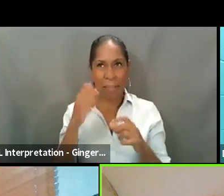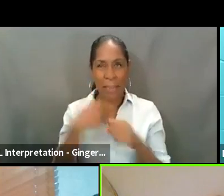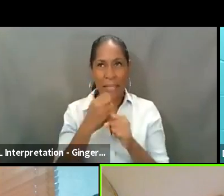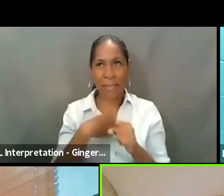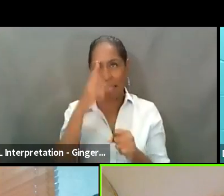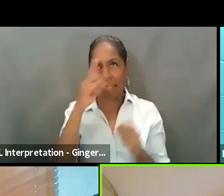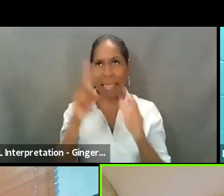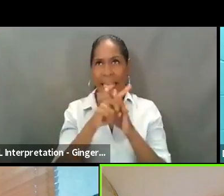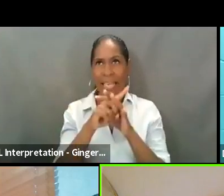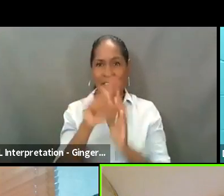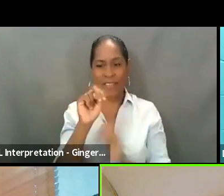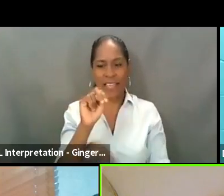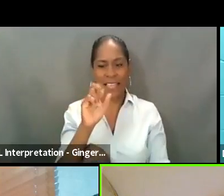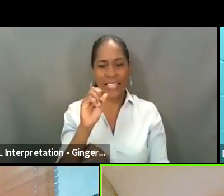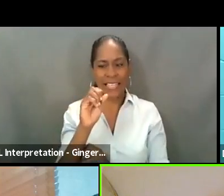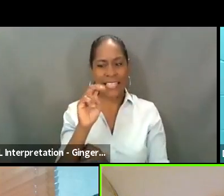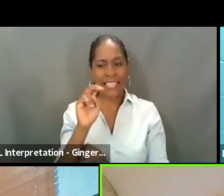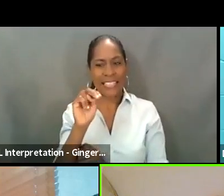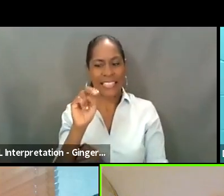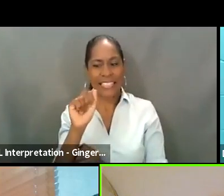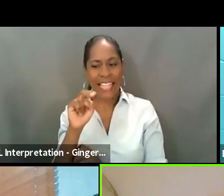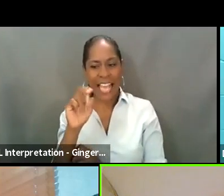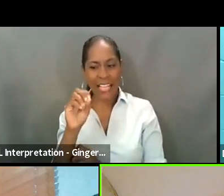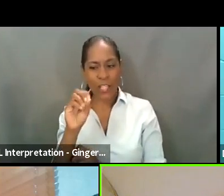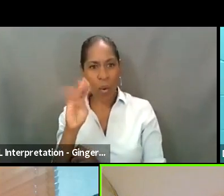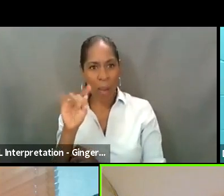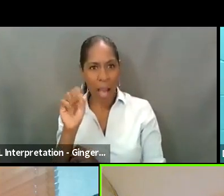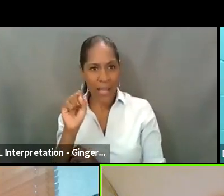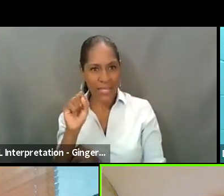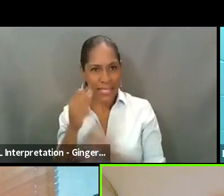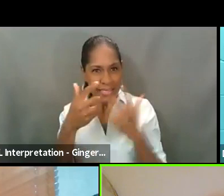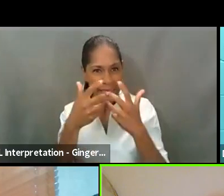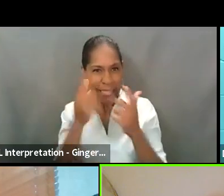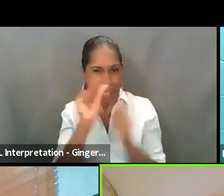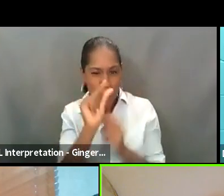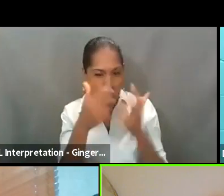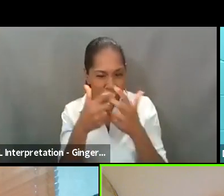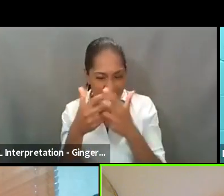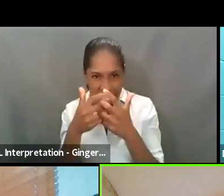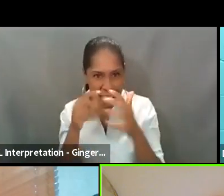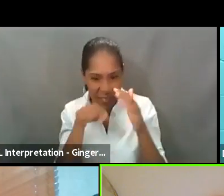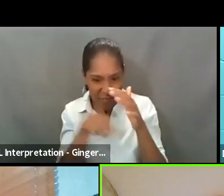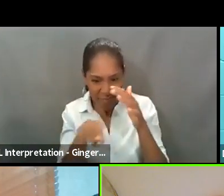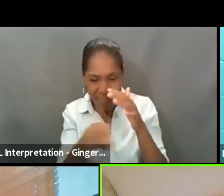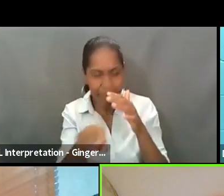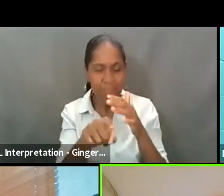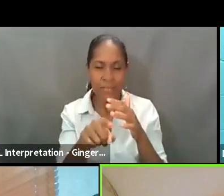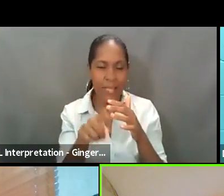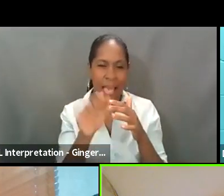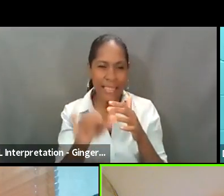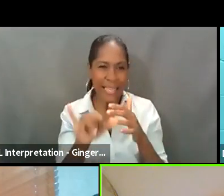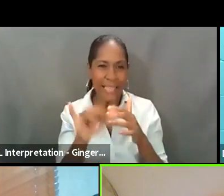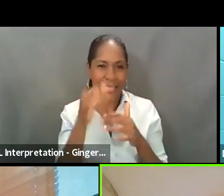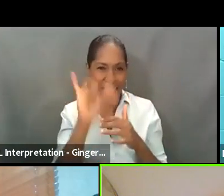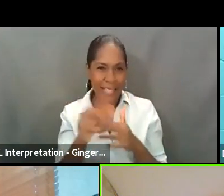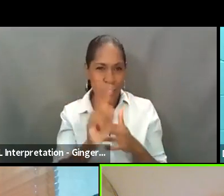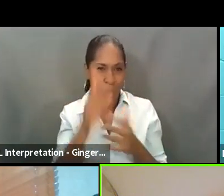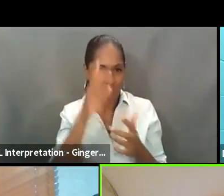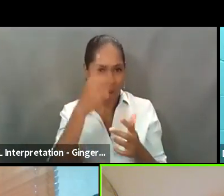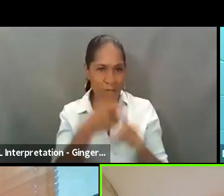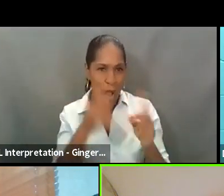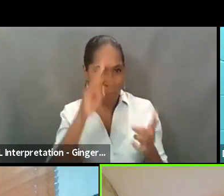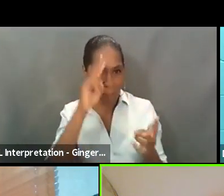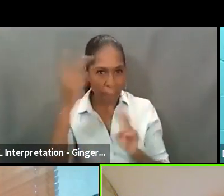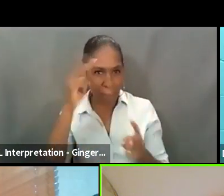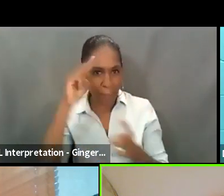and so I think that's where that misconception comes around that. Basically all it is it's little tiny